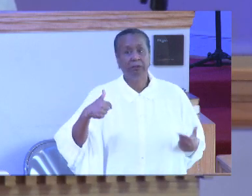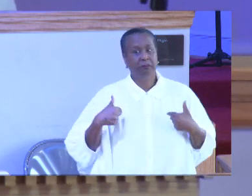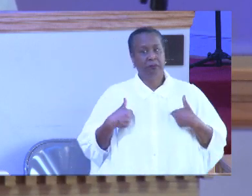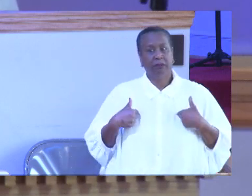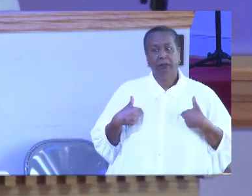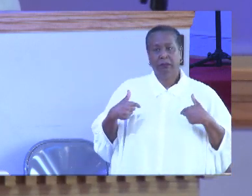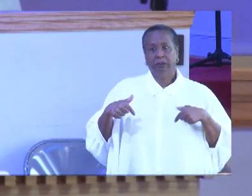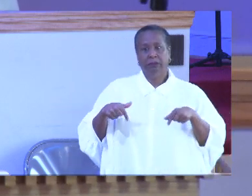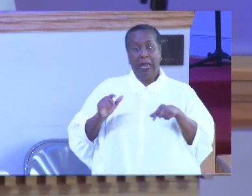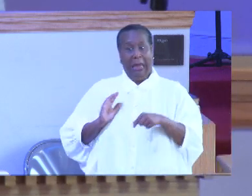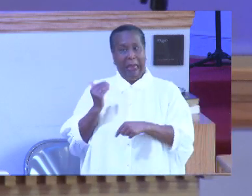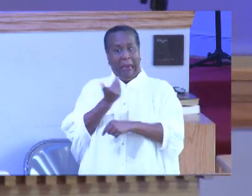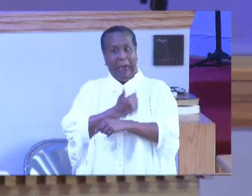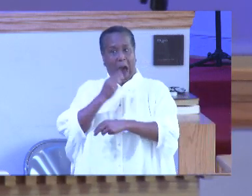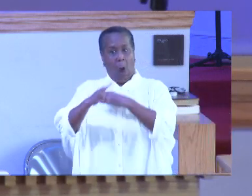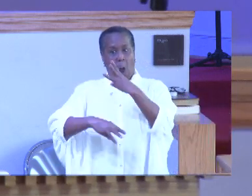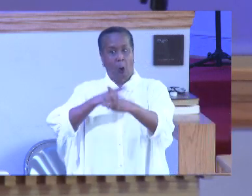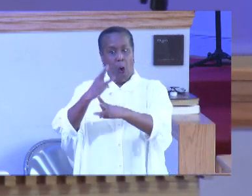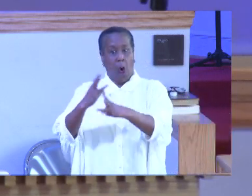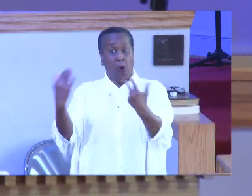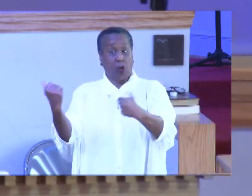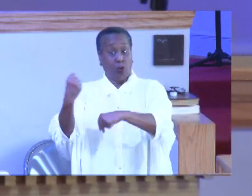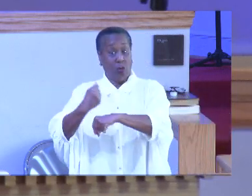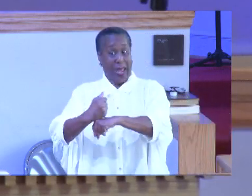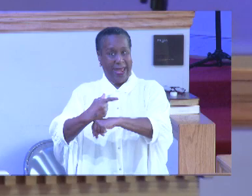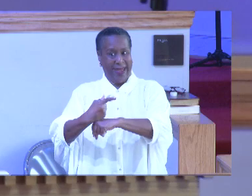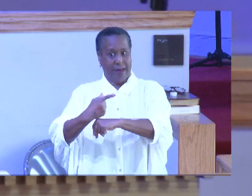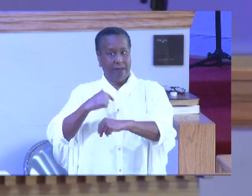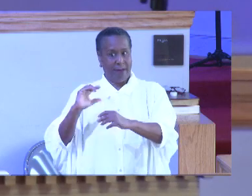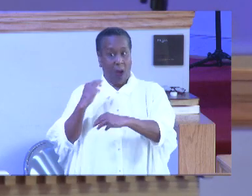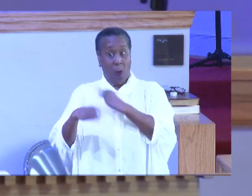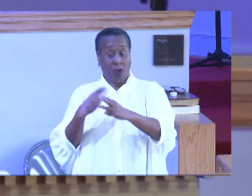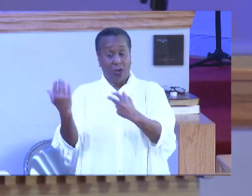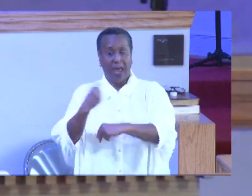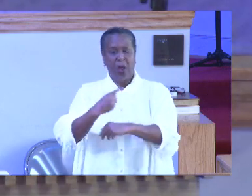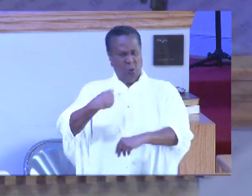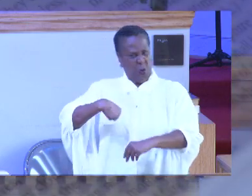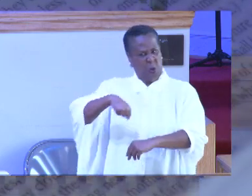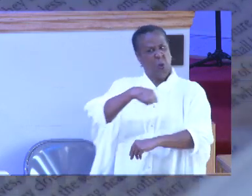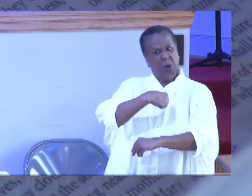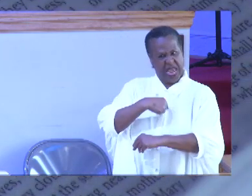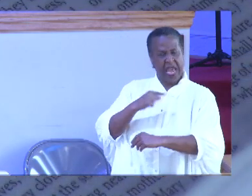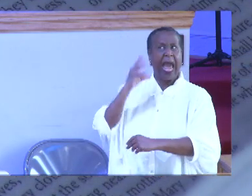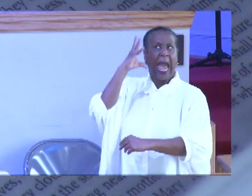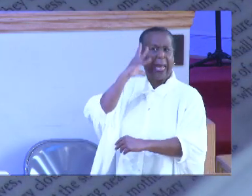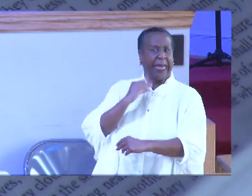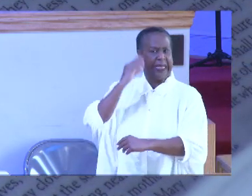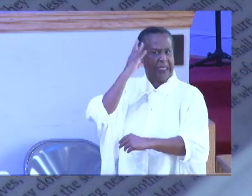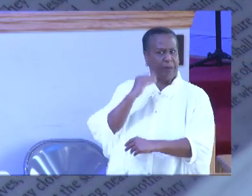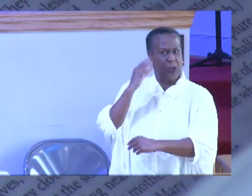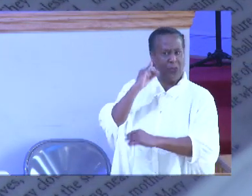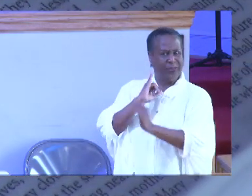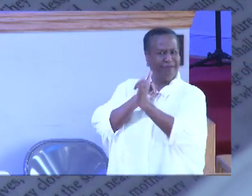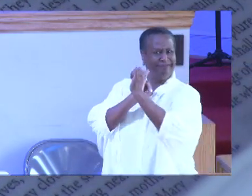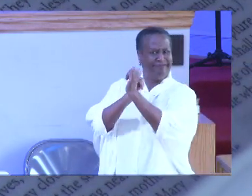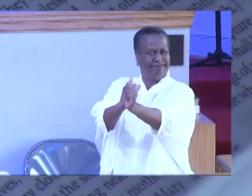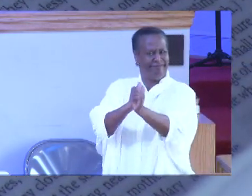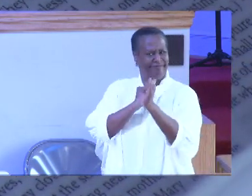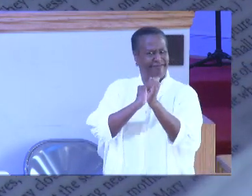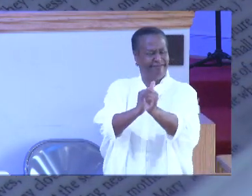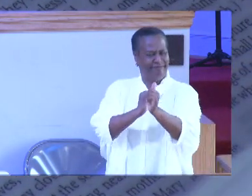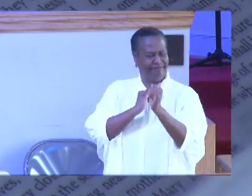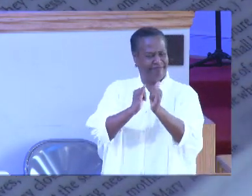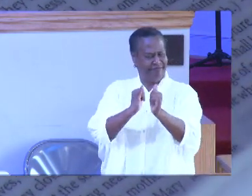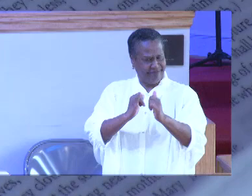today, we, like Mary, can experience and do experience the